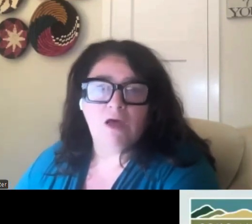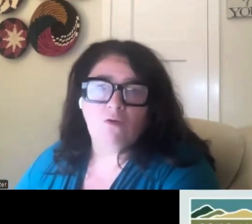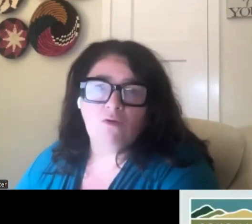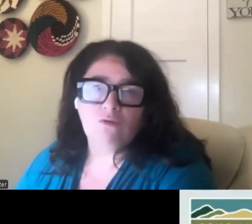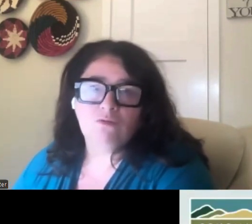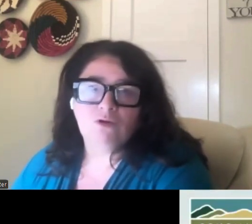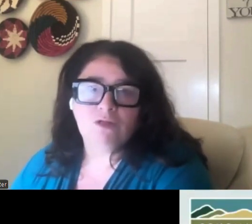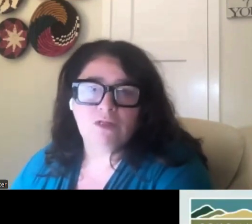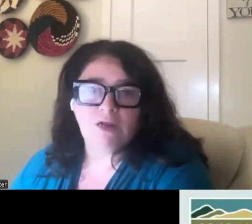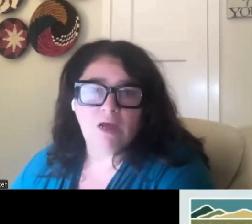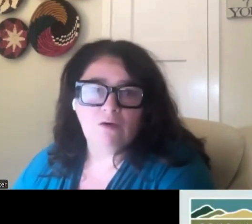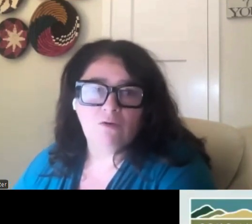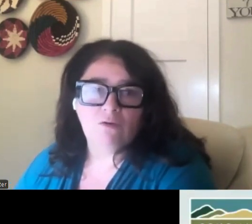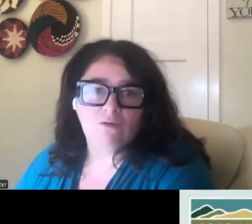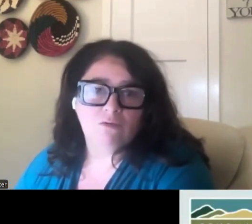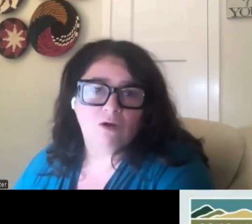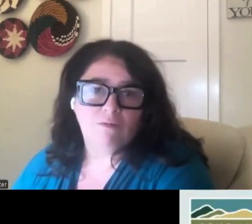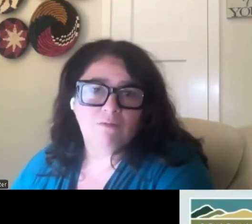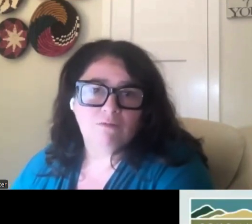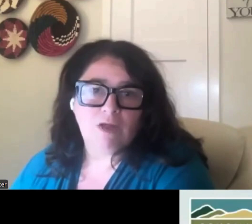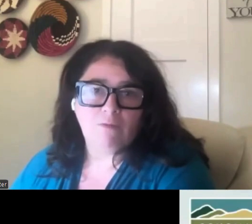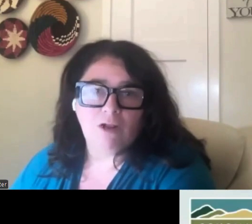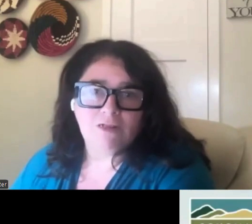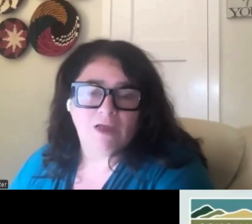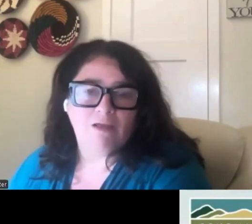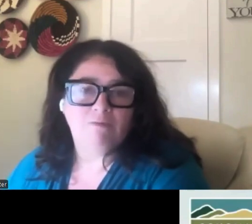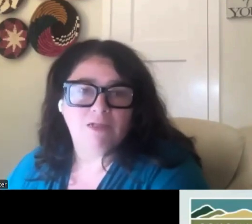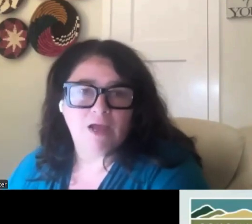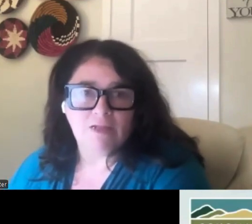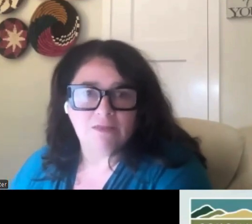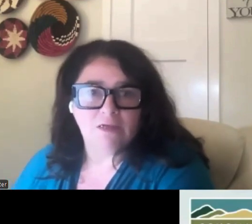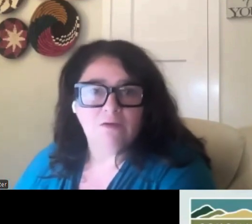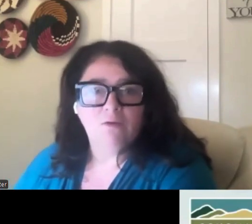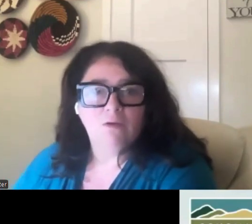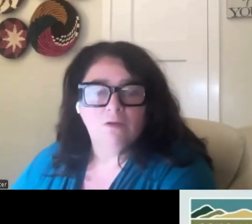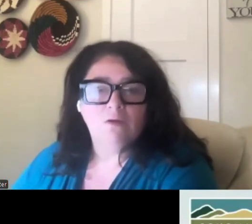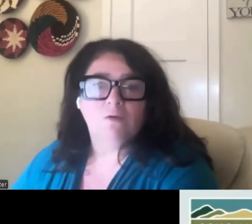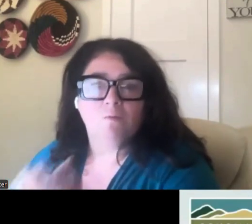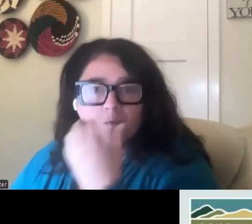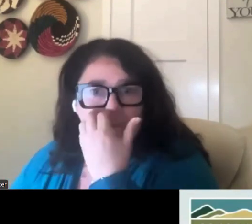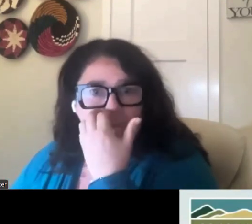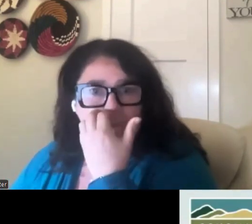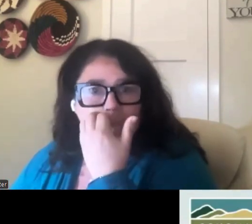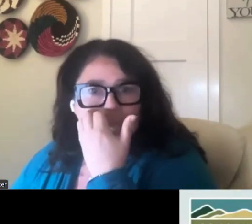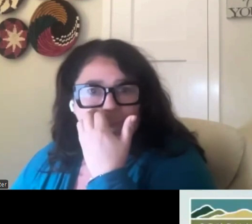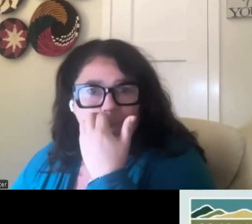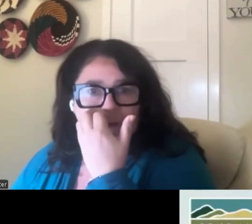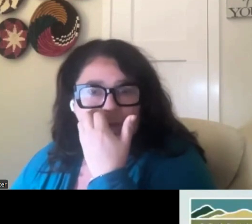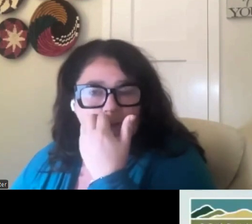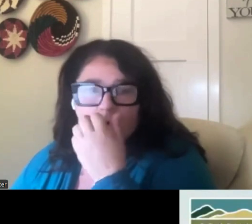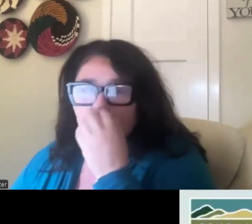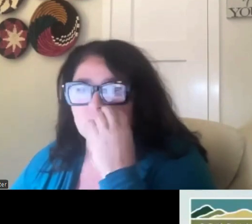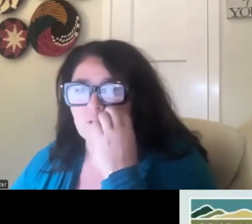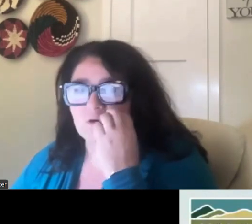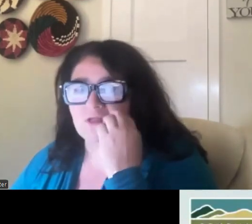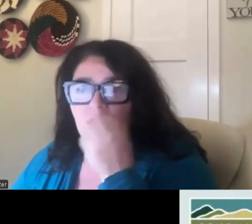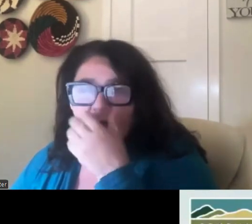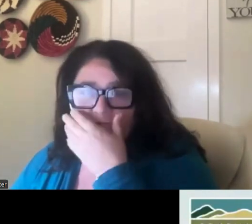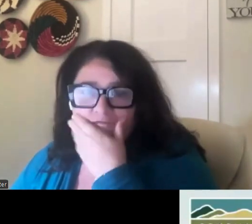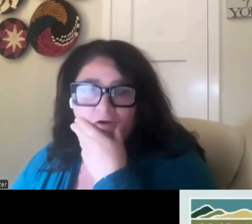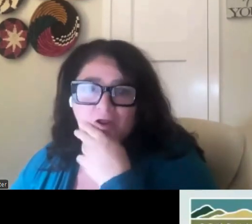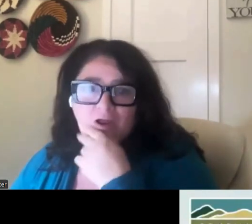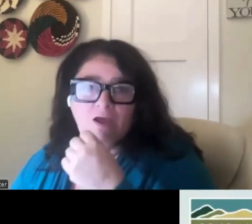believed. And this, I think, is compounded, as you say, in places like in Southern California with woody shrubs like